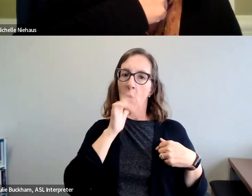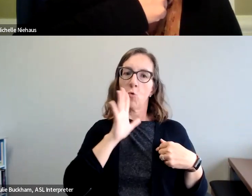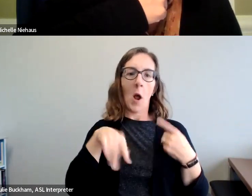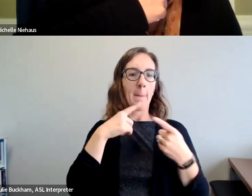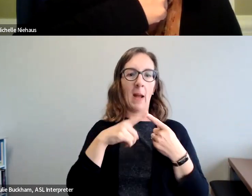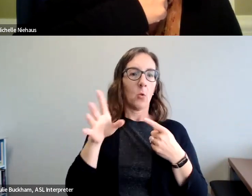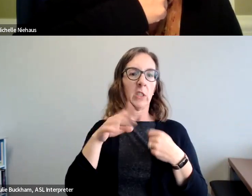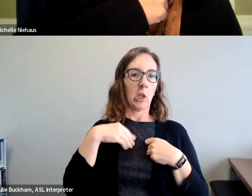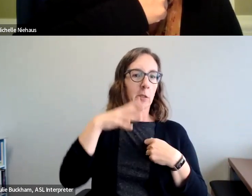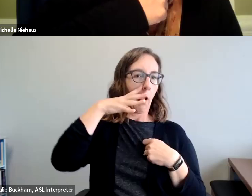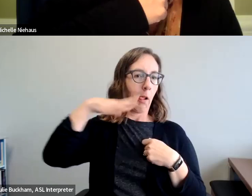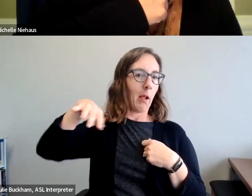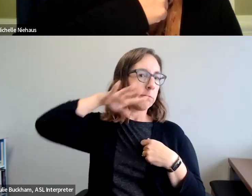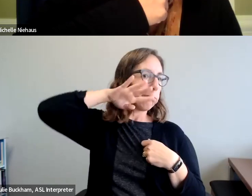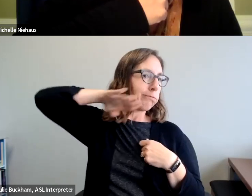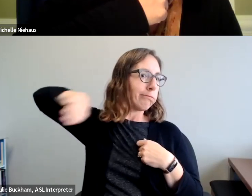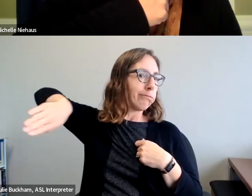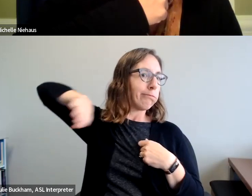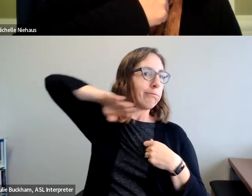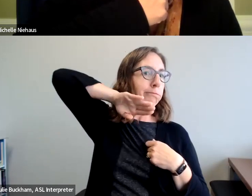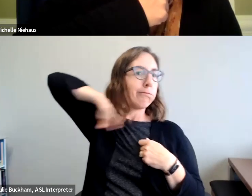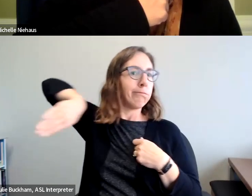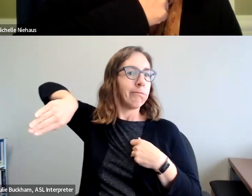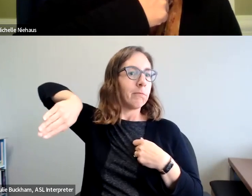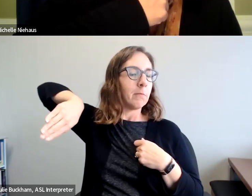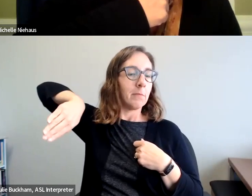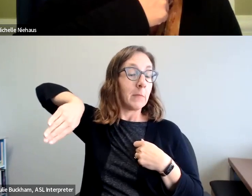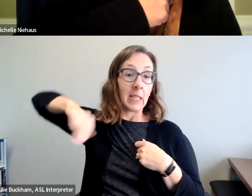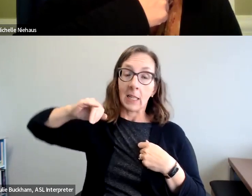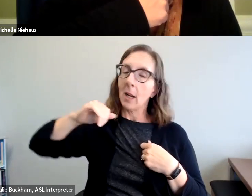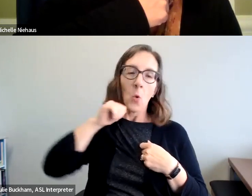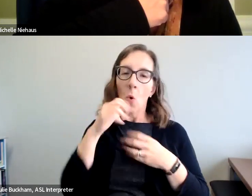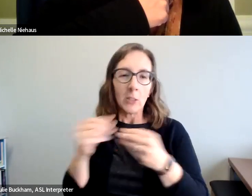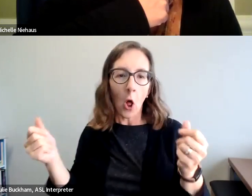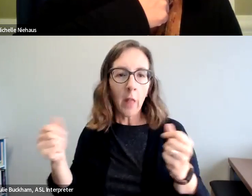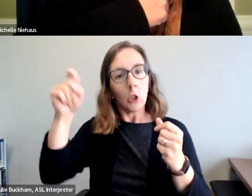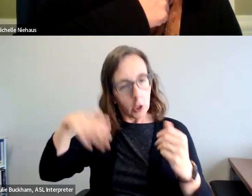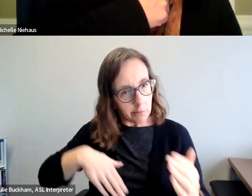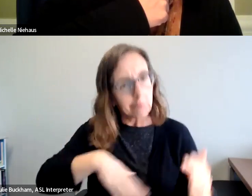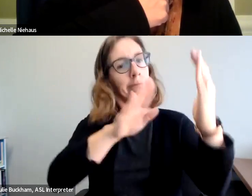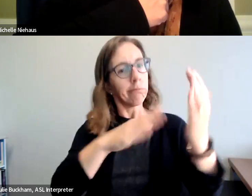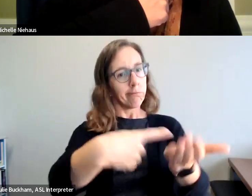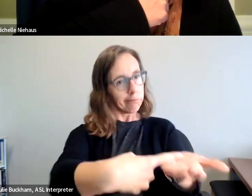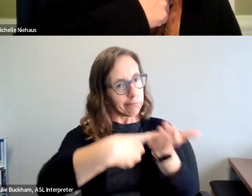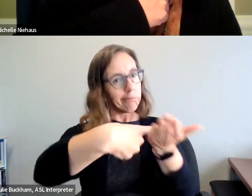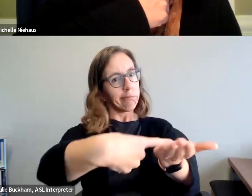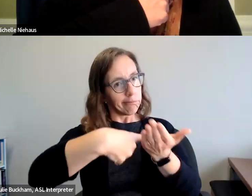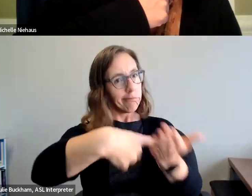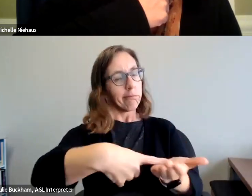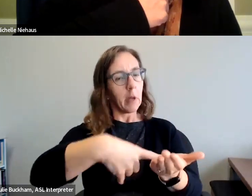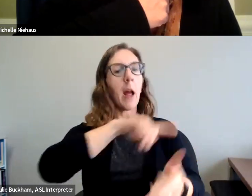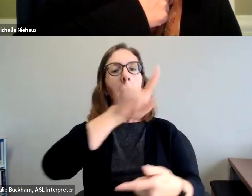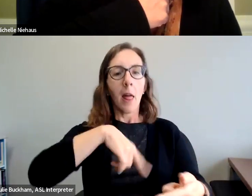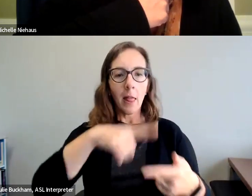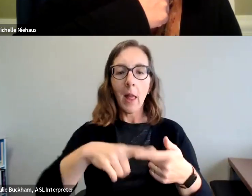sweep it under the rug, and that's not going to solve anything. It's better to talk about it, and then we can come together.